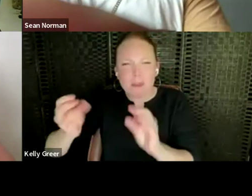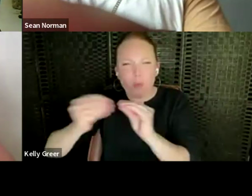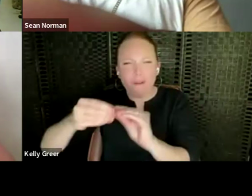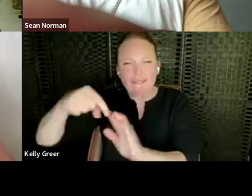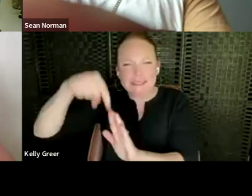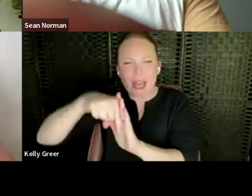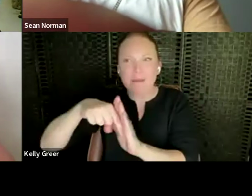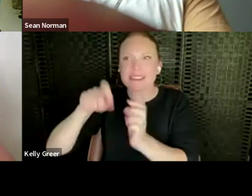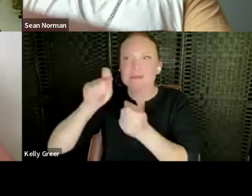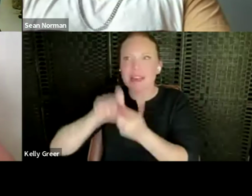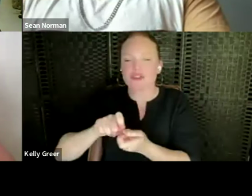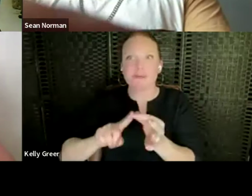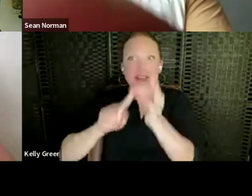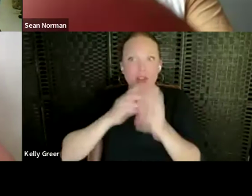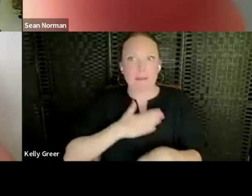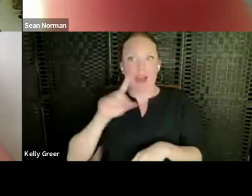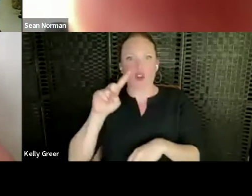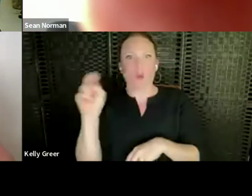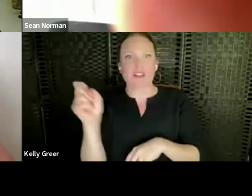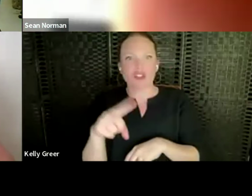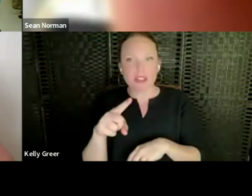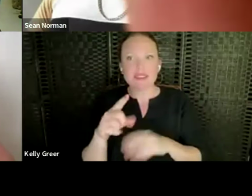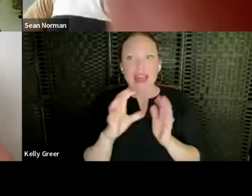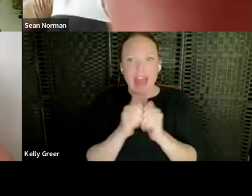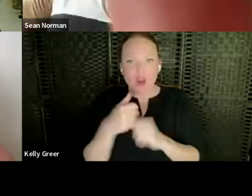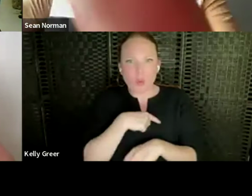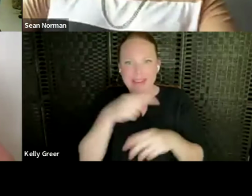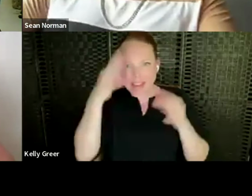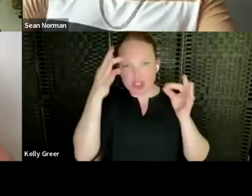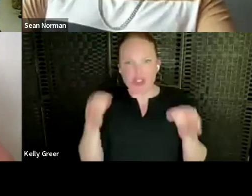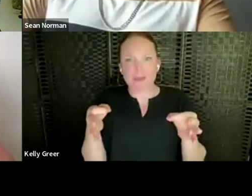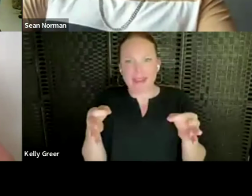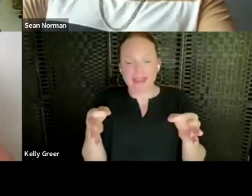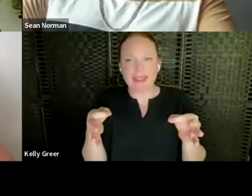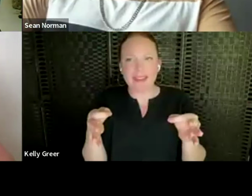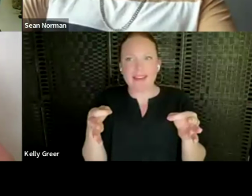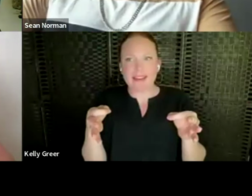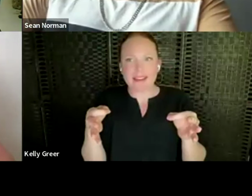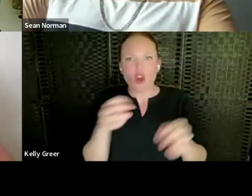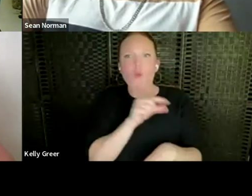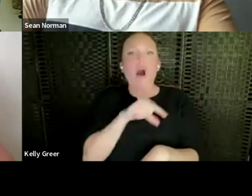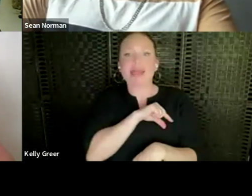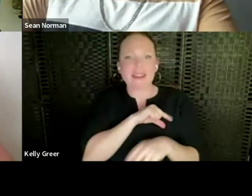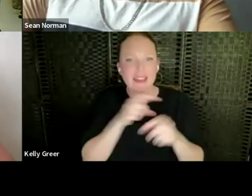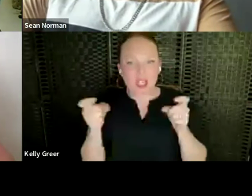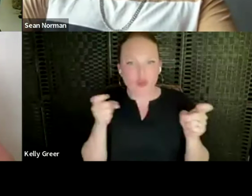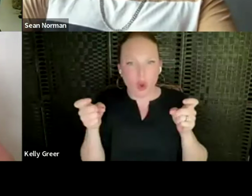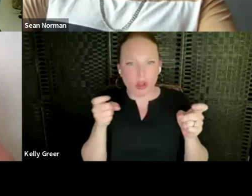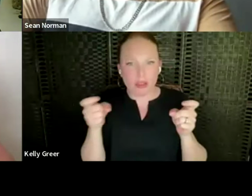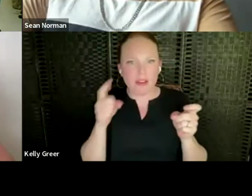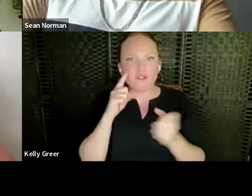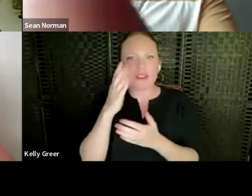my question, you know, would be, how do we determine quality control of some of